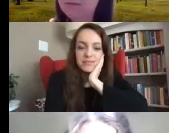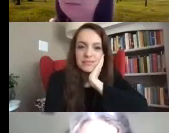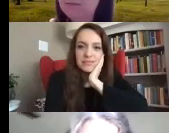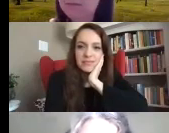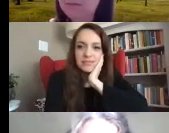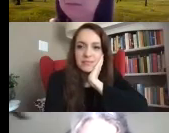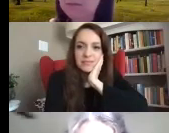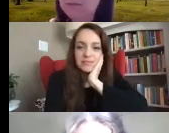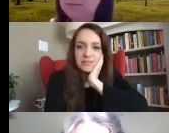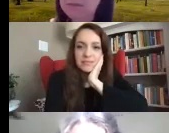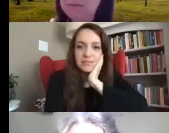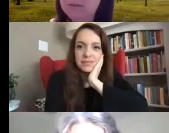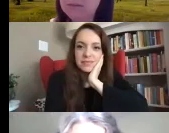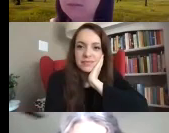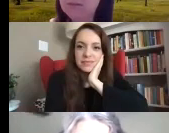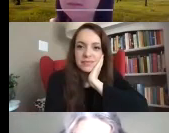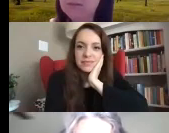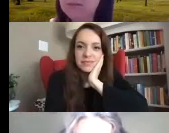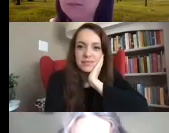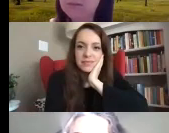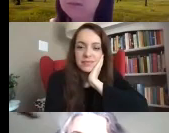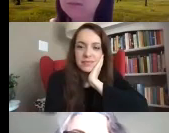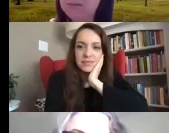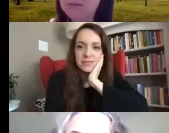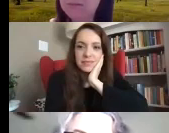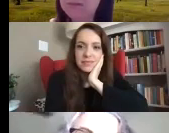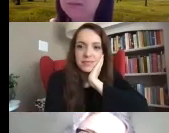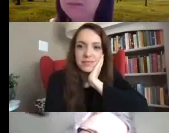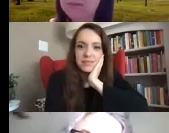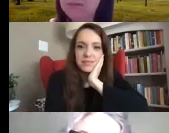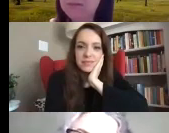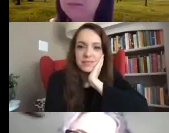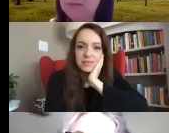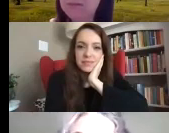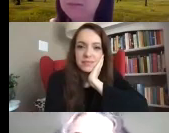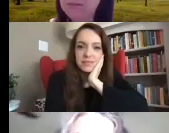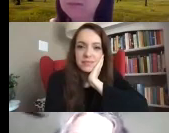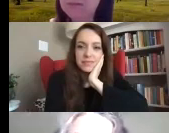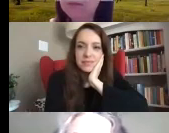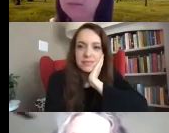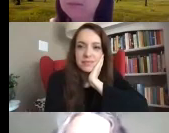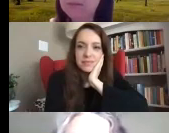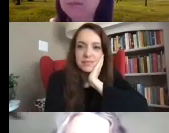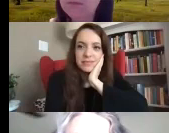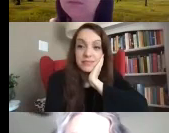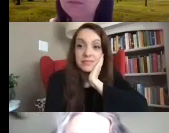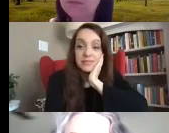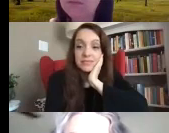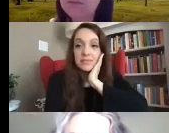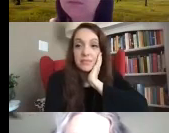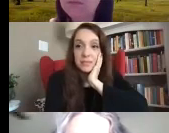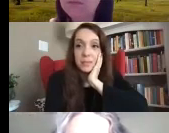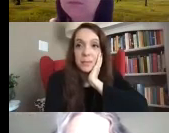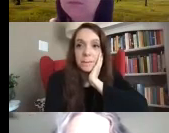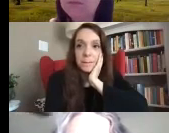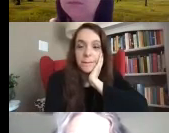I'm going to a area of the world where it's hot. It's the one in which I had to get yellow fever, you know,